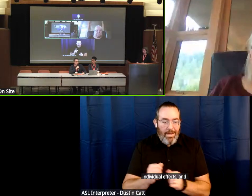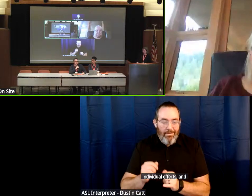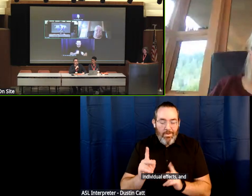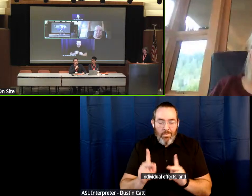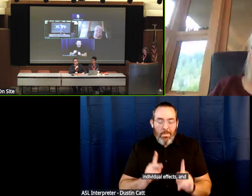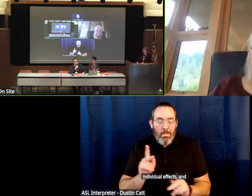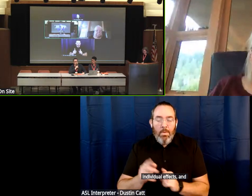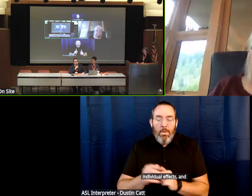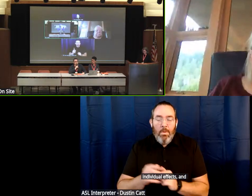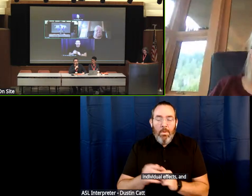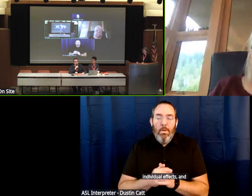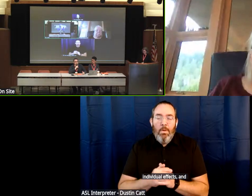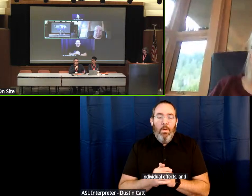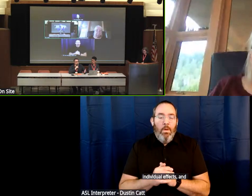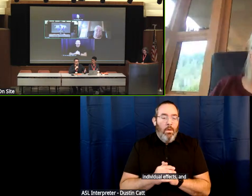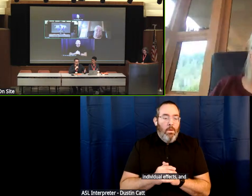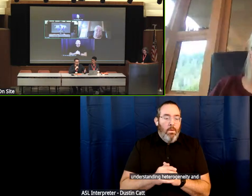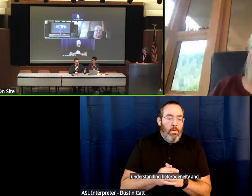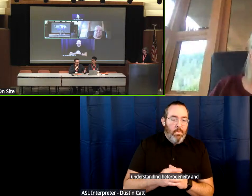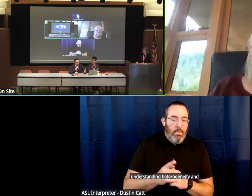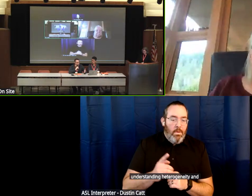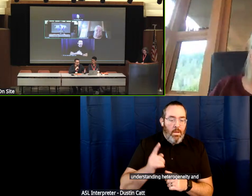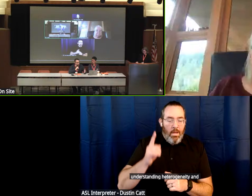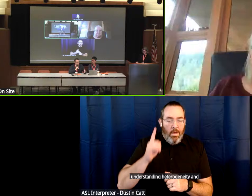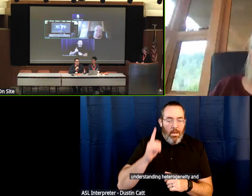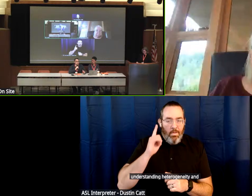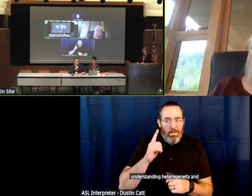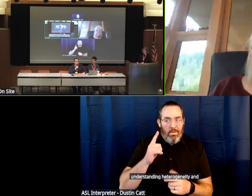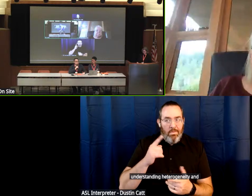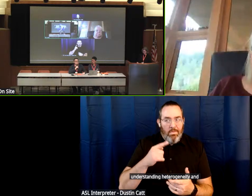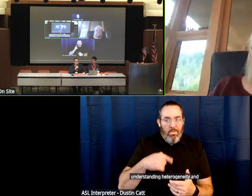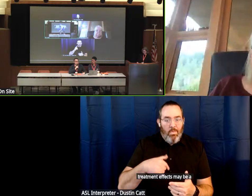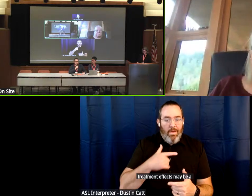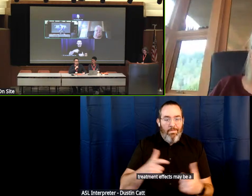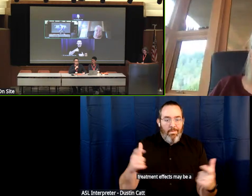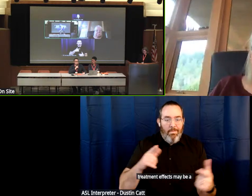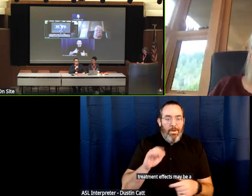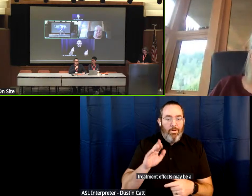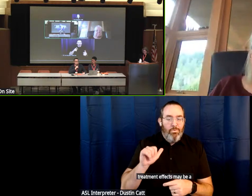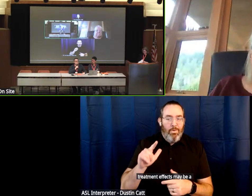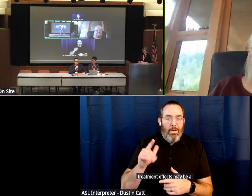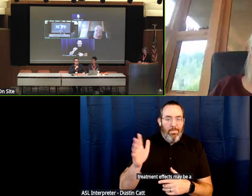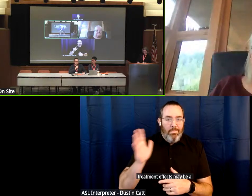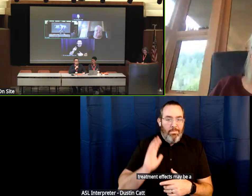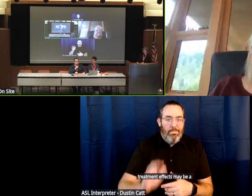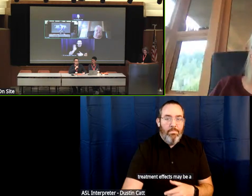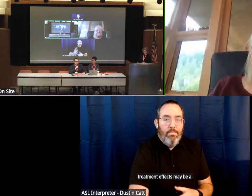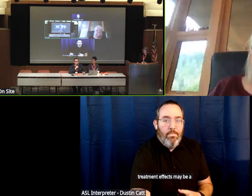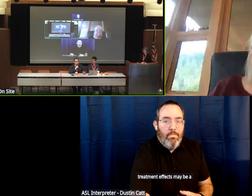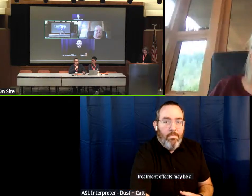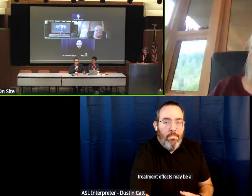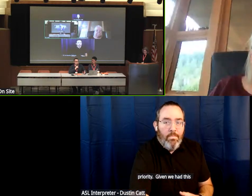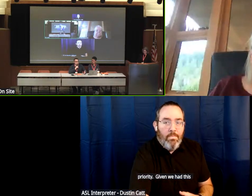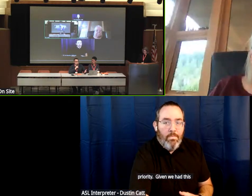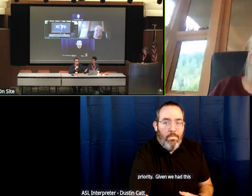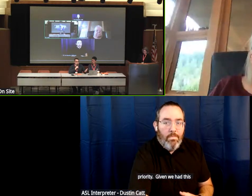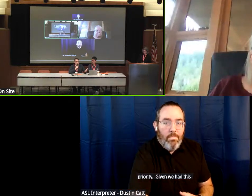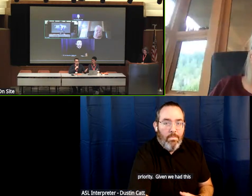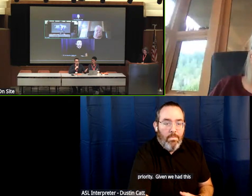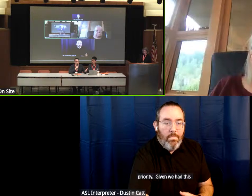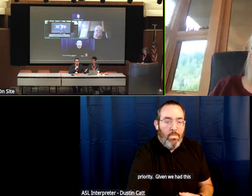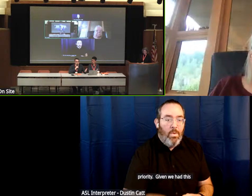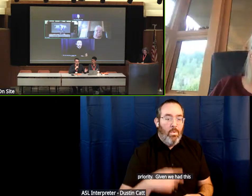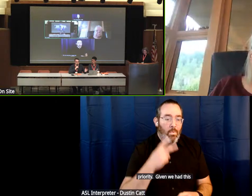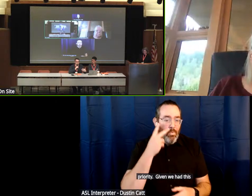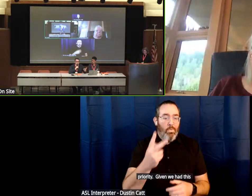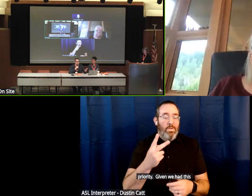be a priority. I mean, given we had this large trial in the Achieve trial, and we see a subgroup that benefits, and we've been able to recreate